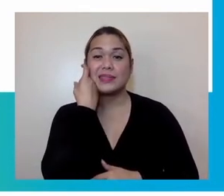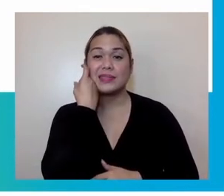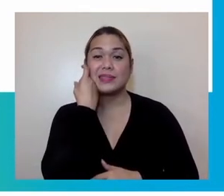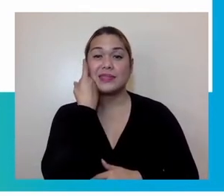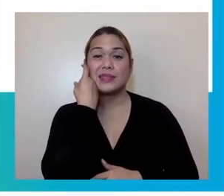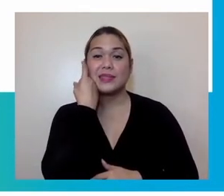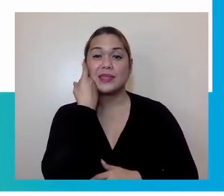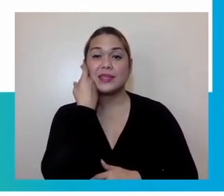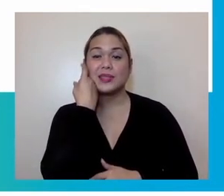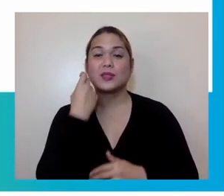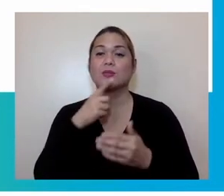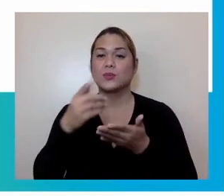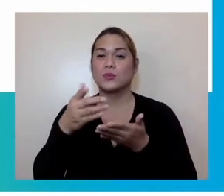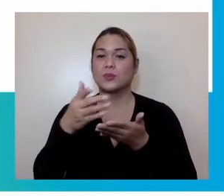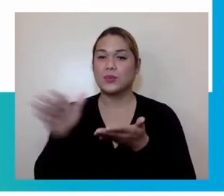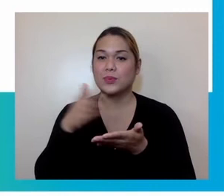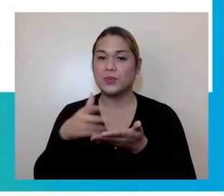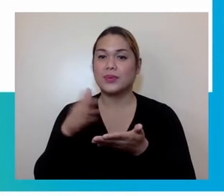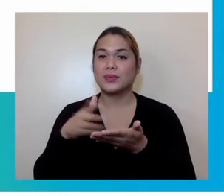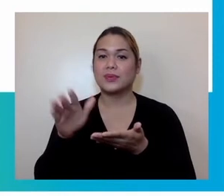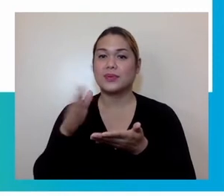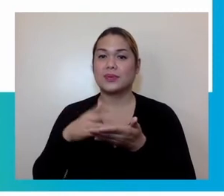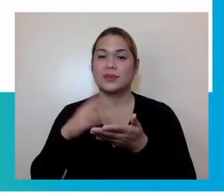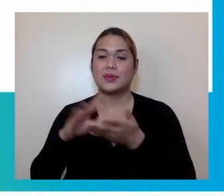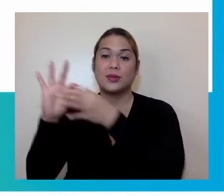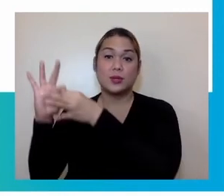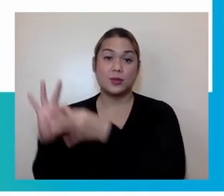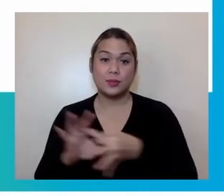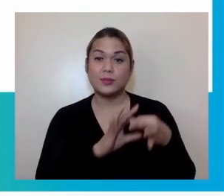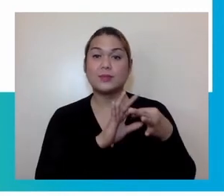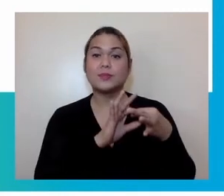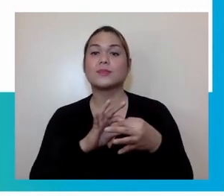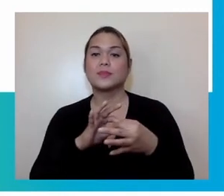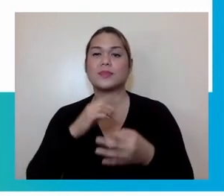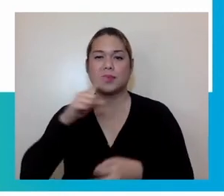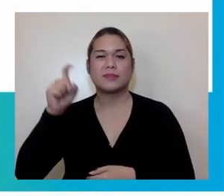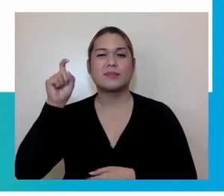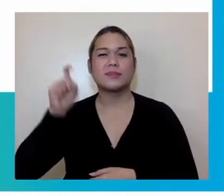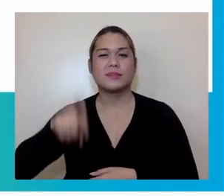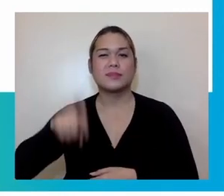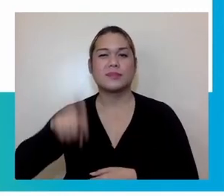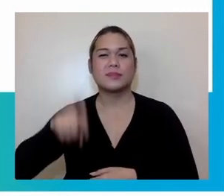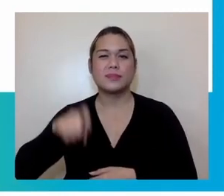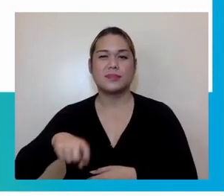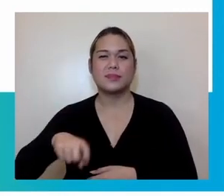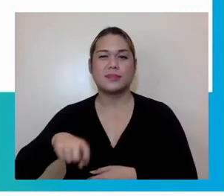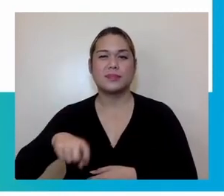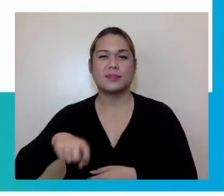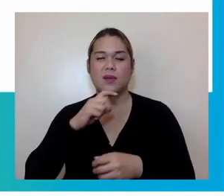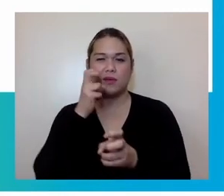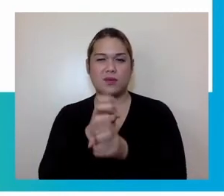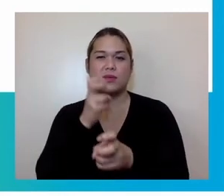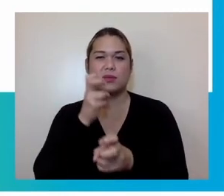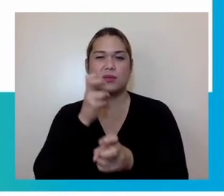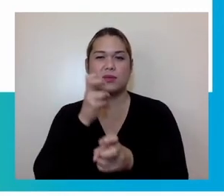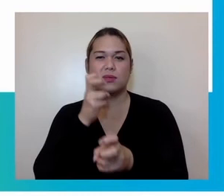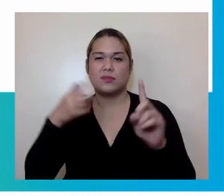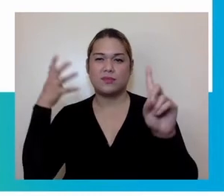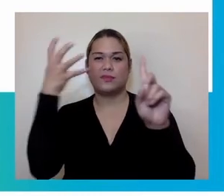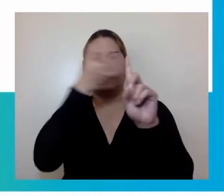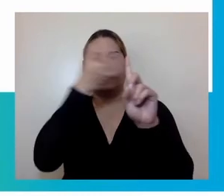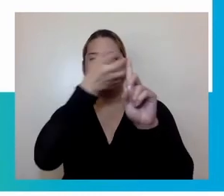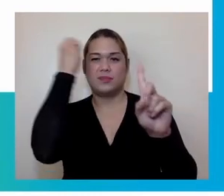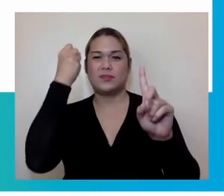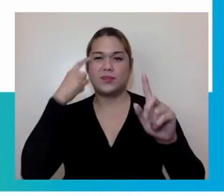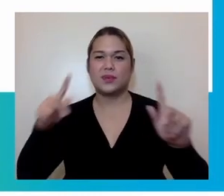the Paris Agreement goal of 1.5 degrees Celsius. Communities reject WTE due to its toxic